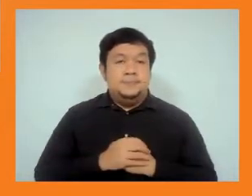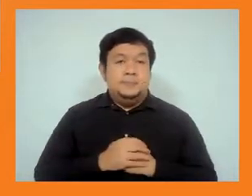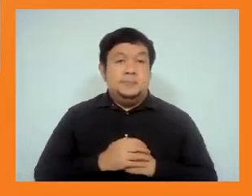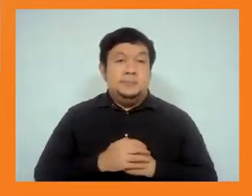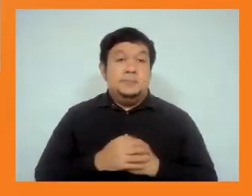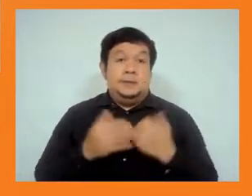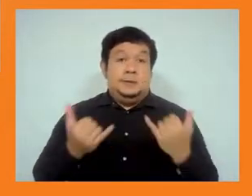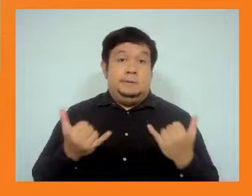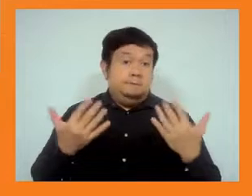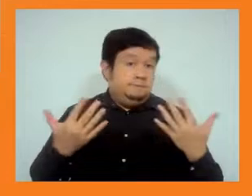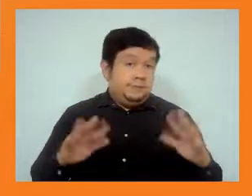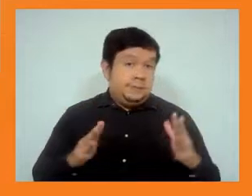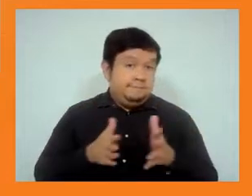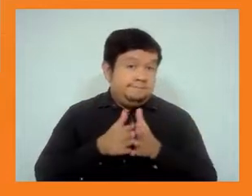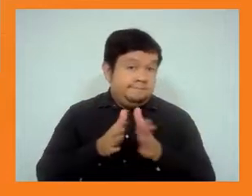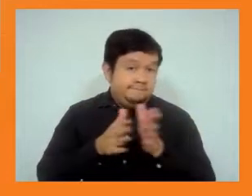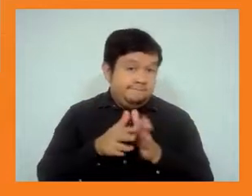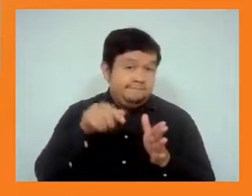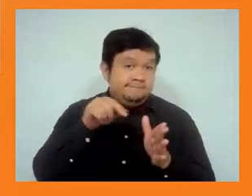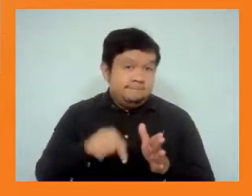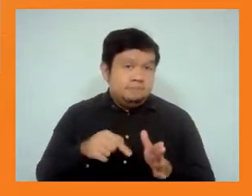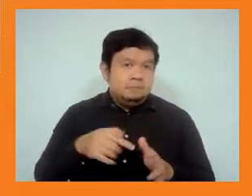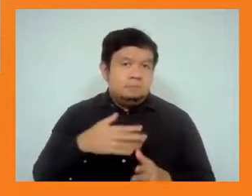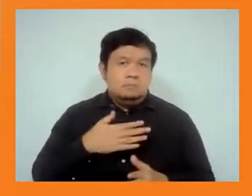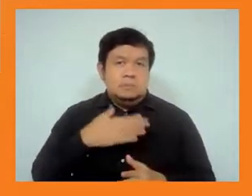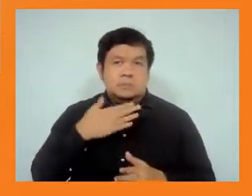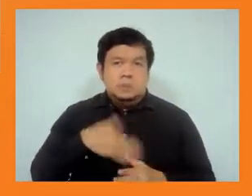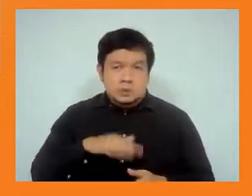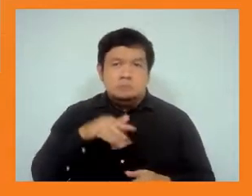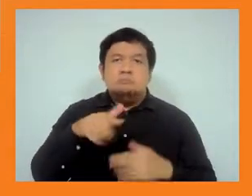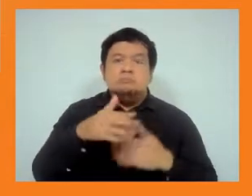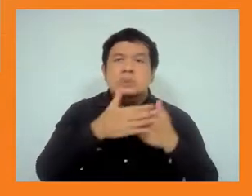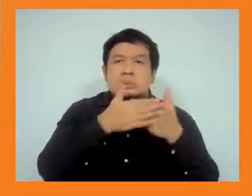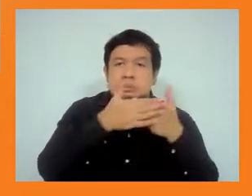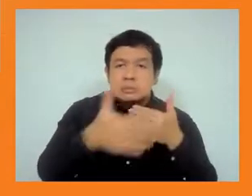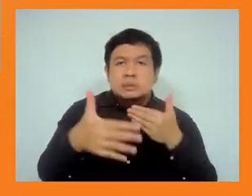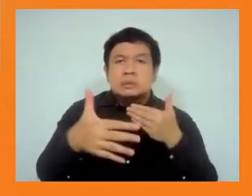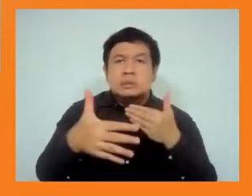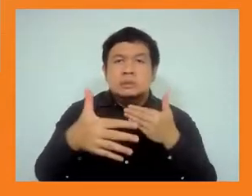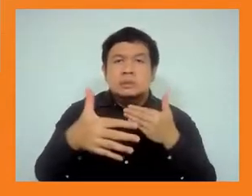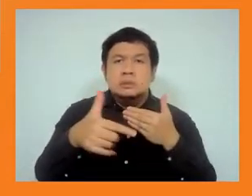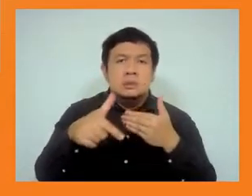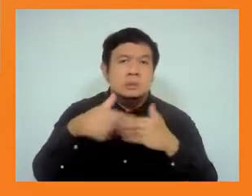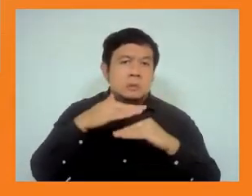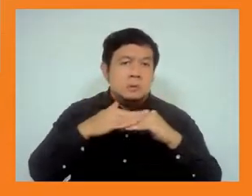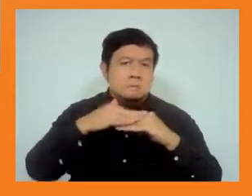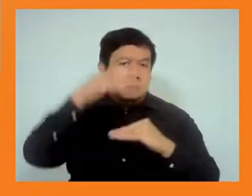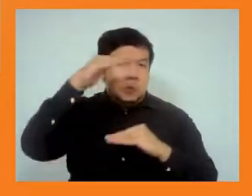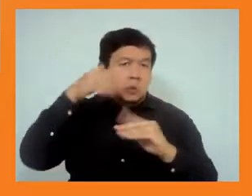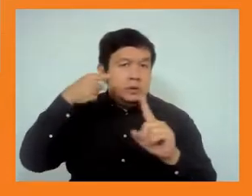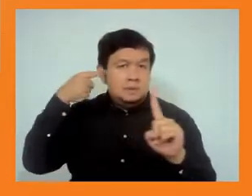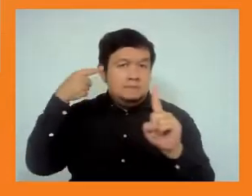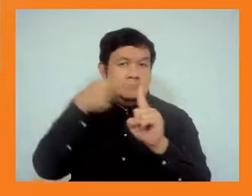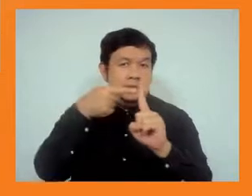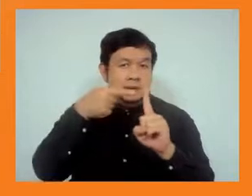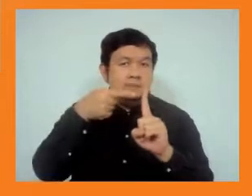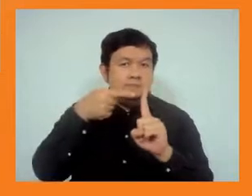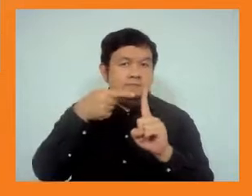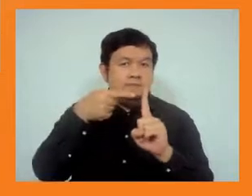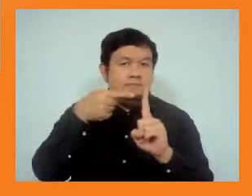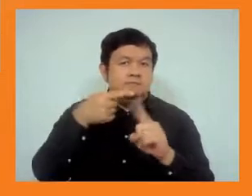issues of occupational and community health and safety, gender, climate change, mentioned